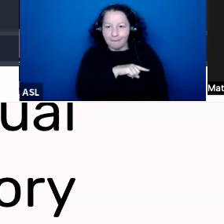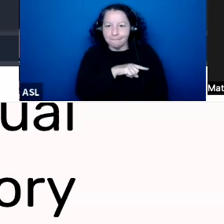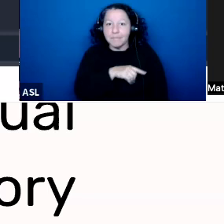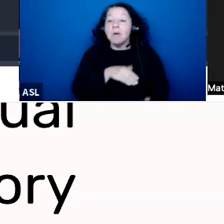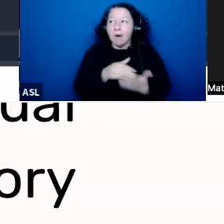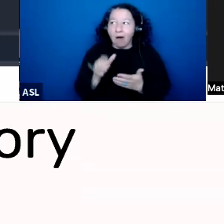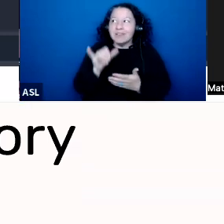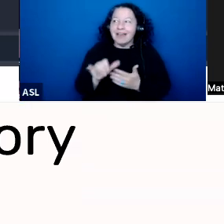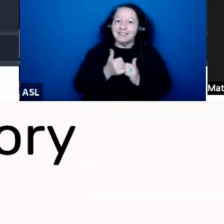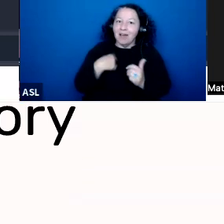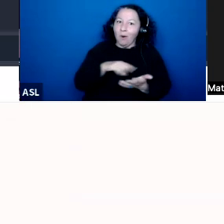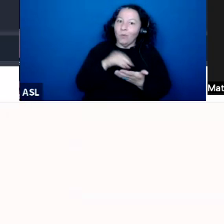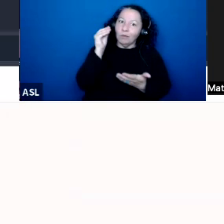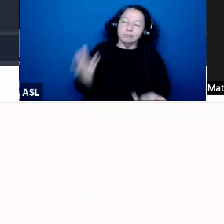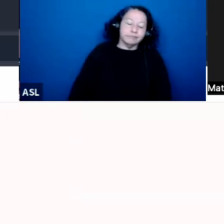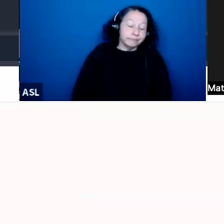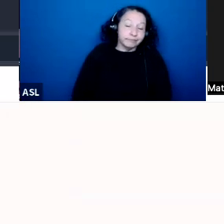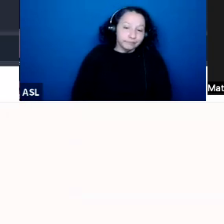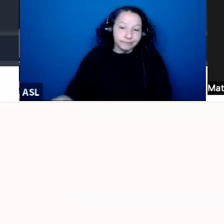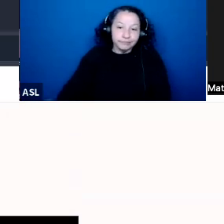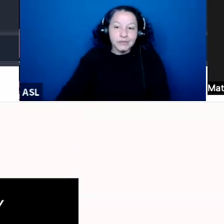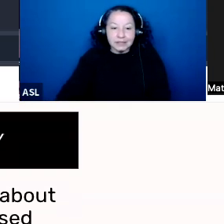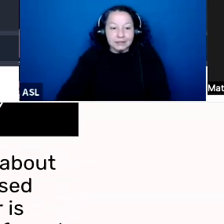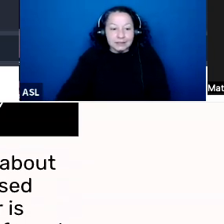providing services for them, though we often know that that is the case.